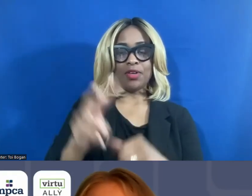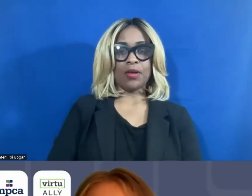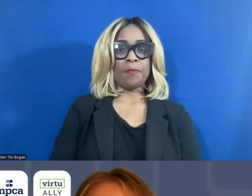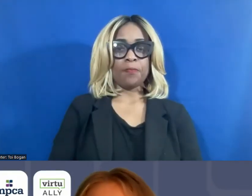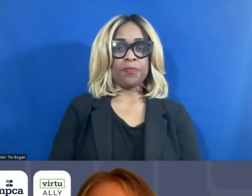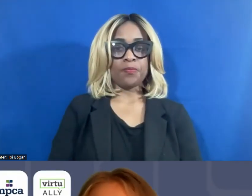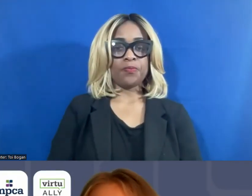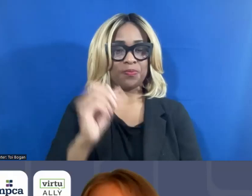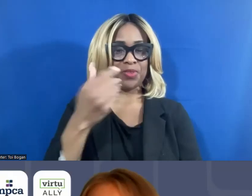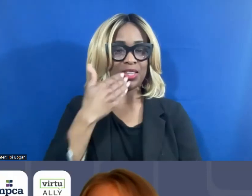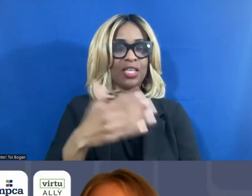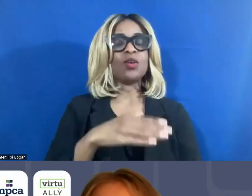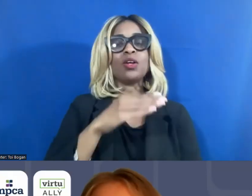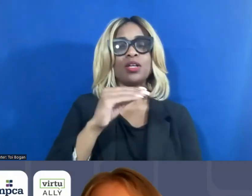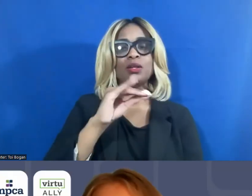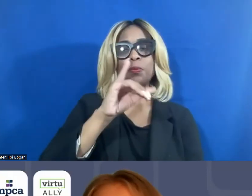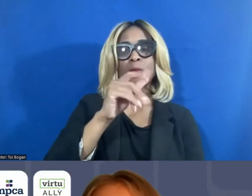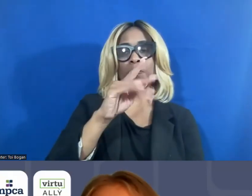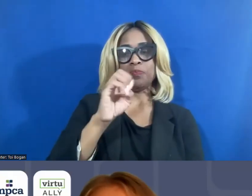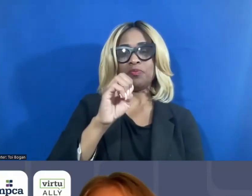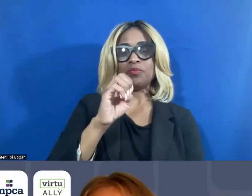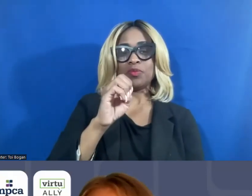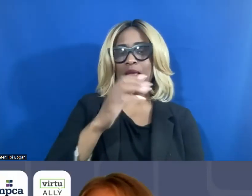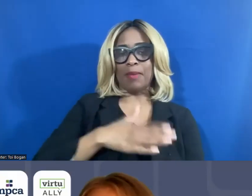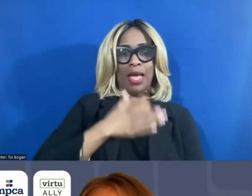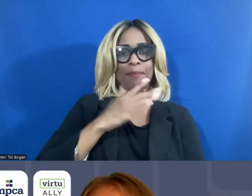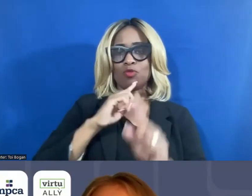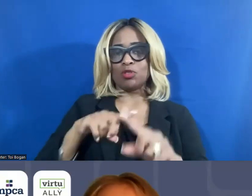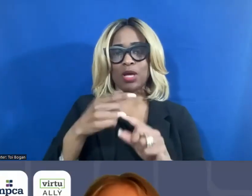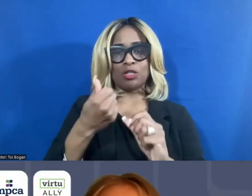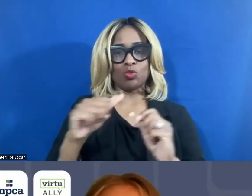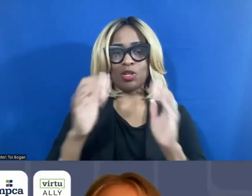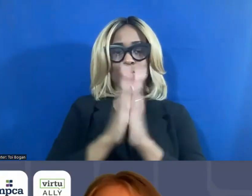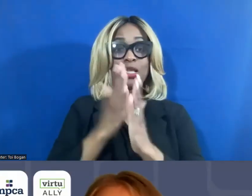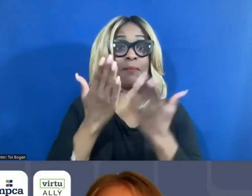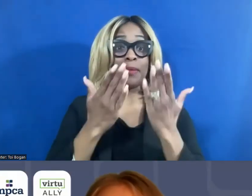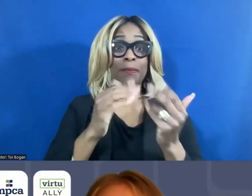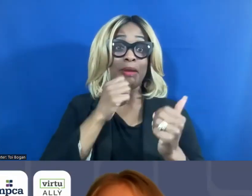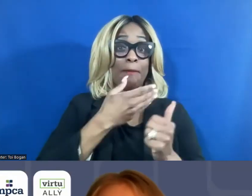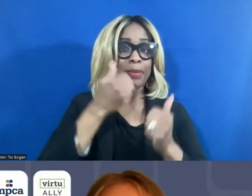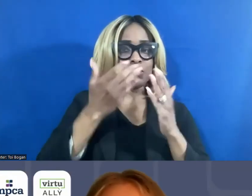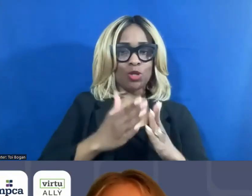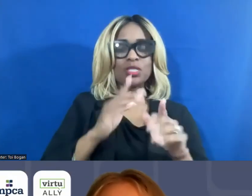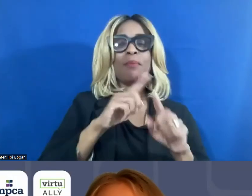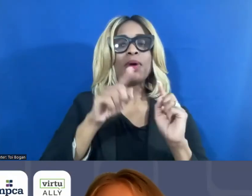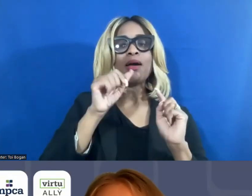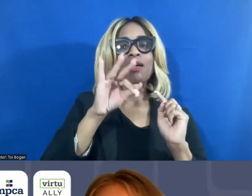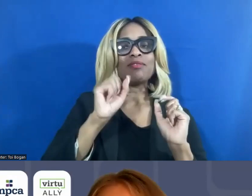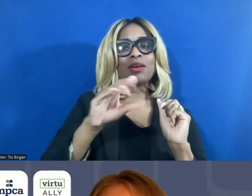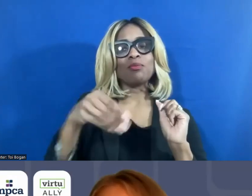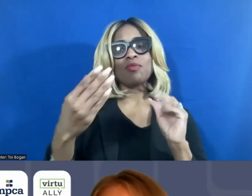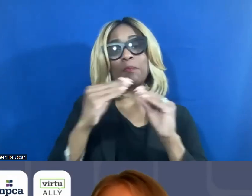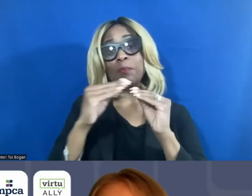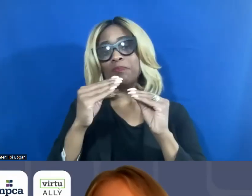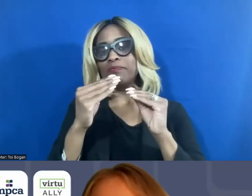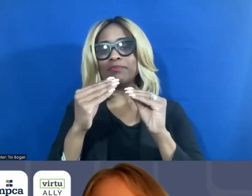Thank And you. This is Jackie. Yes, I'm happy to respond to requests. I might not be the best person, but if I can provide you with some